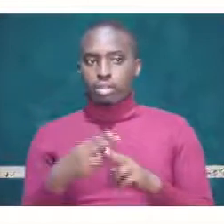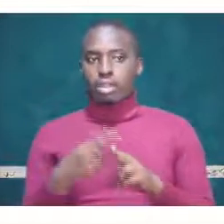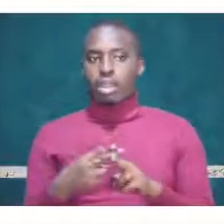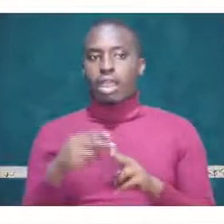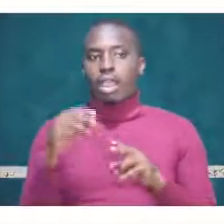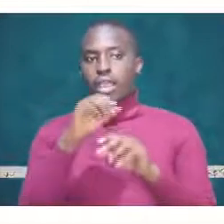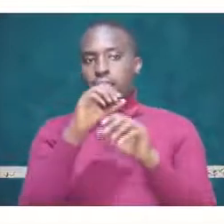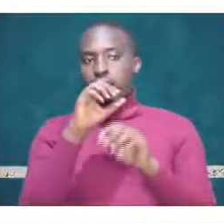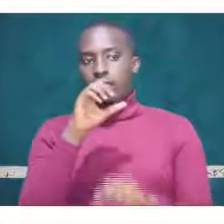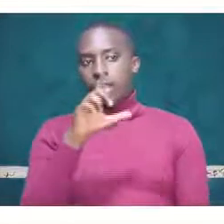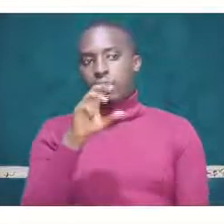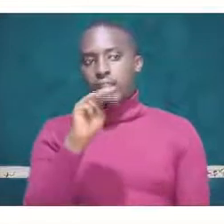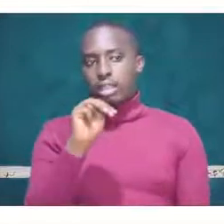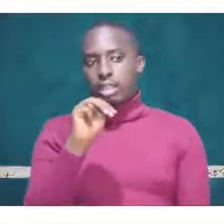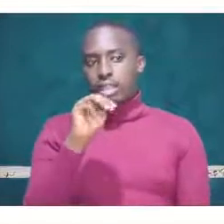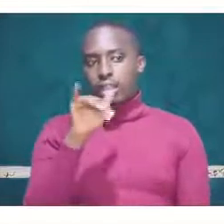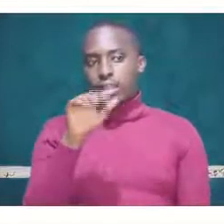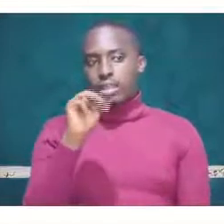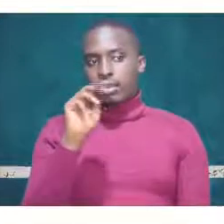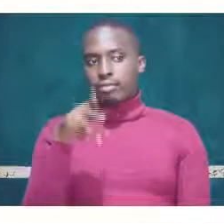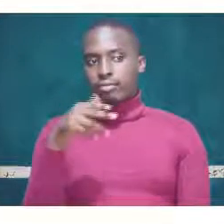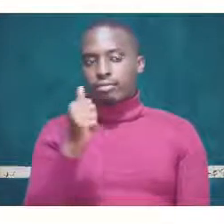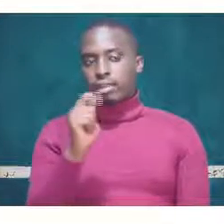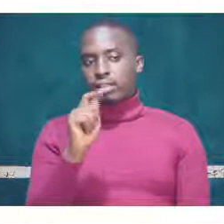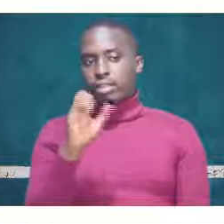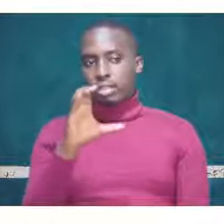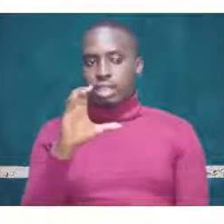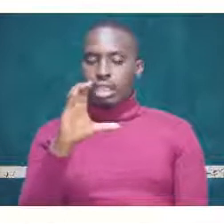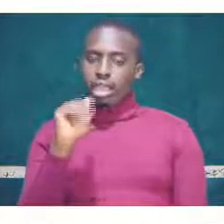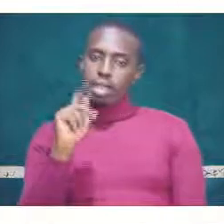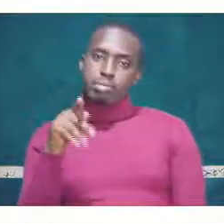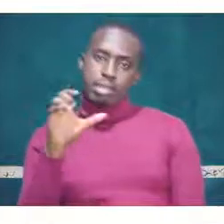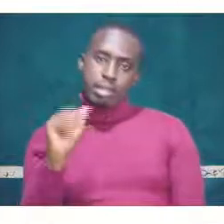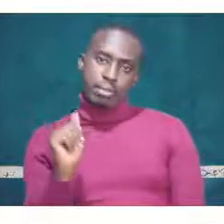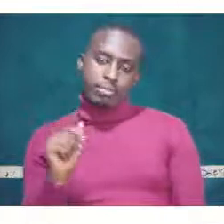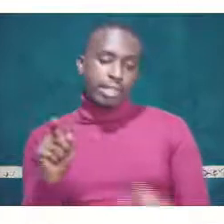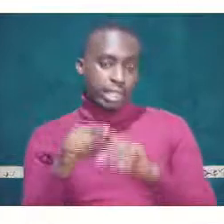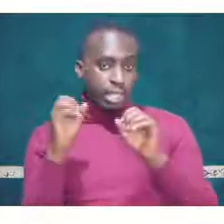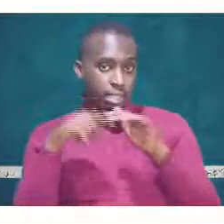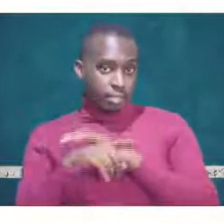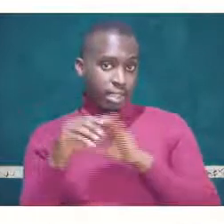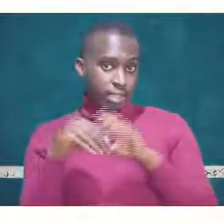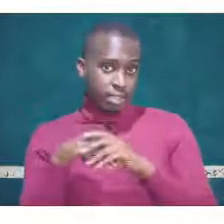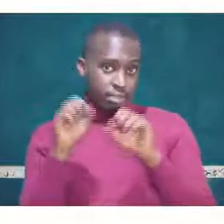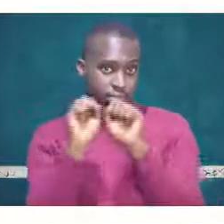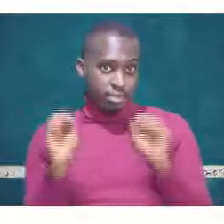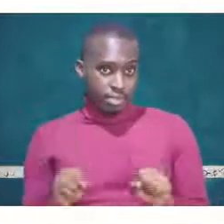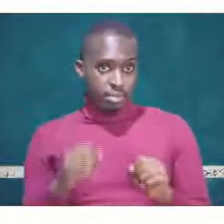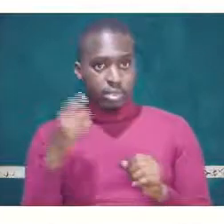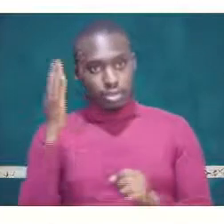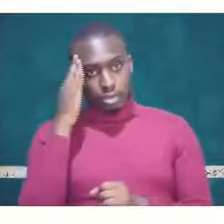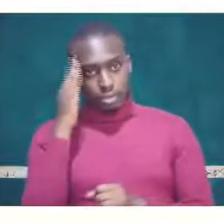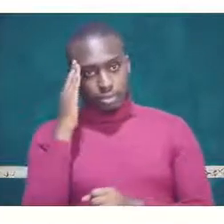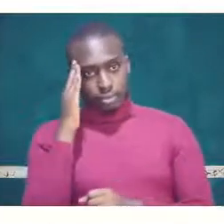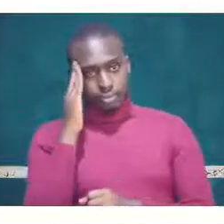lymphatic capillaries. The lymphatic capillaries, inside the system, the fluid is known as what we